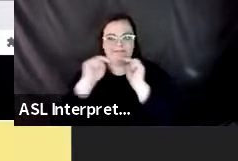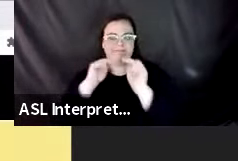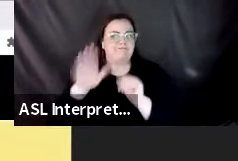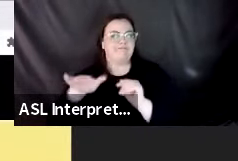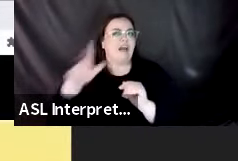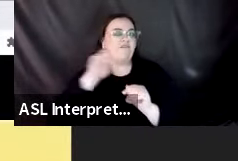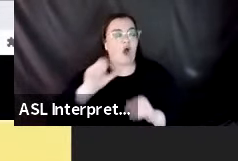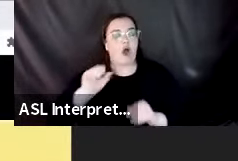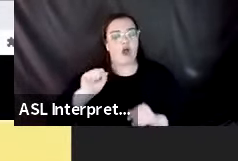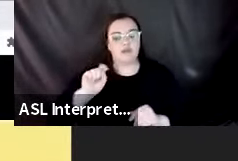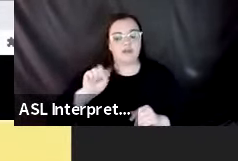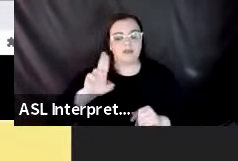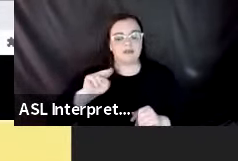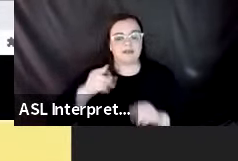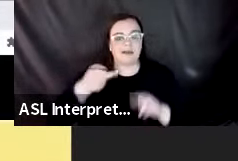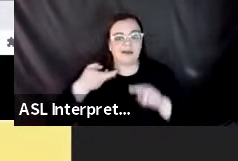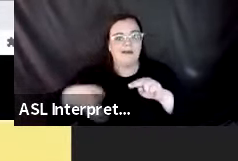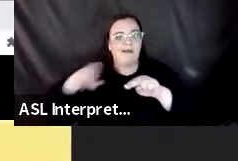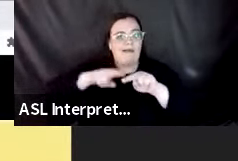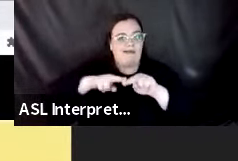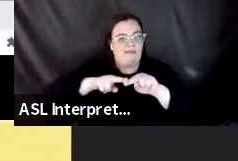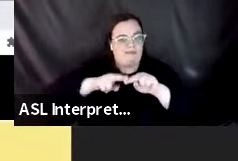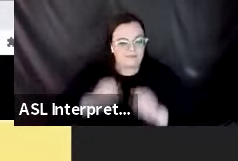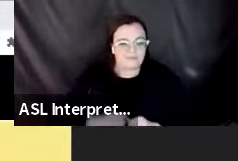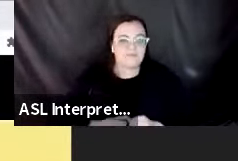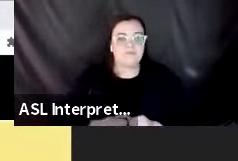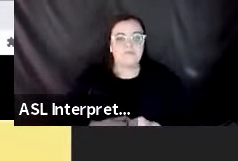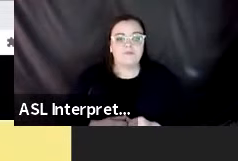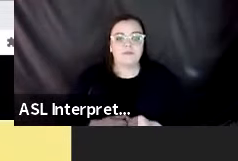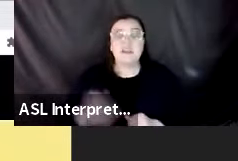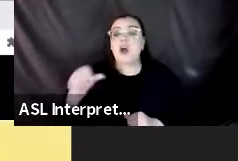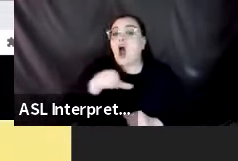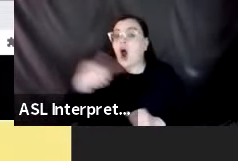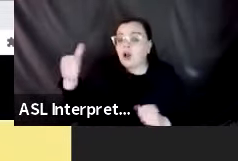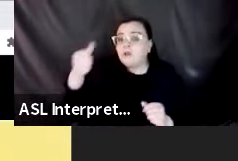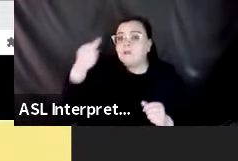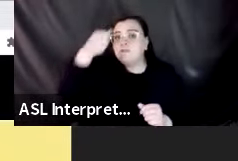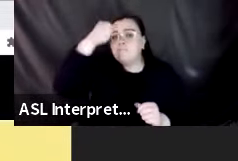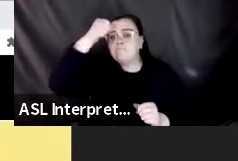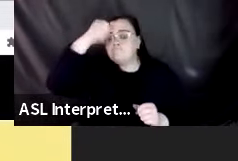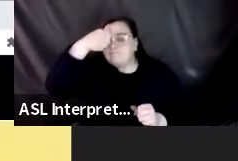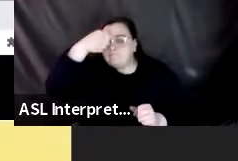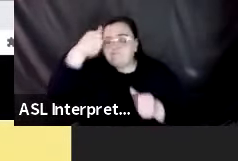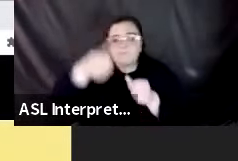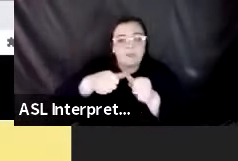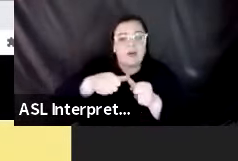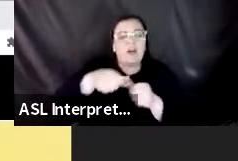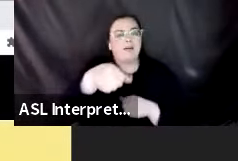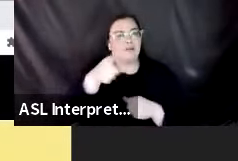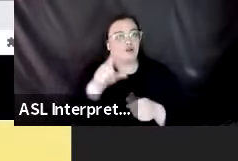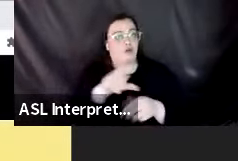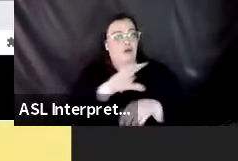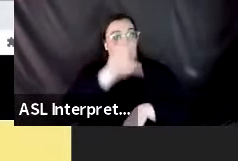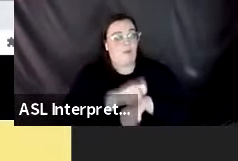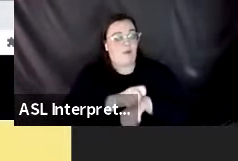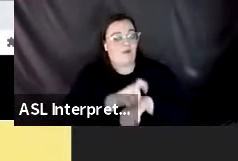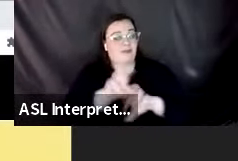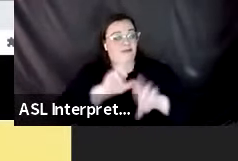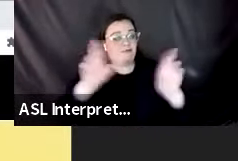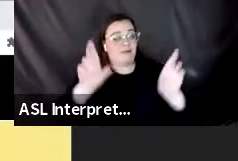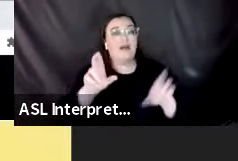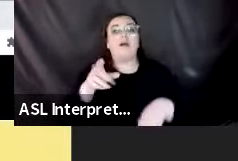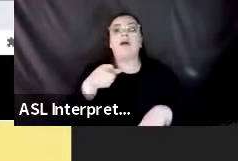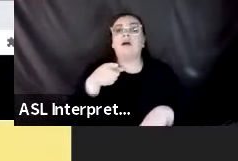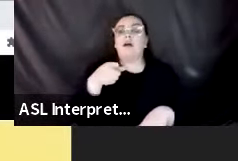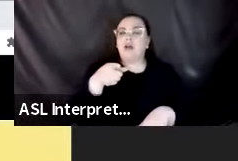Some other terms and conditions to keep in mind. If you are booked or held, you are due a session fee if you are